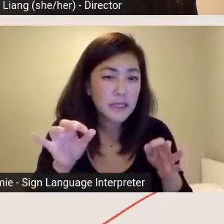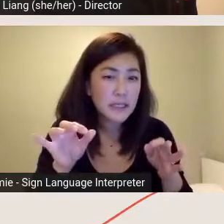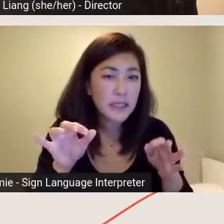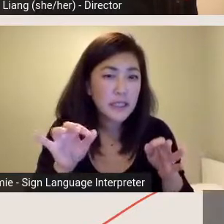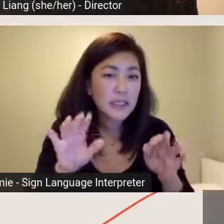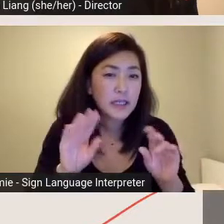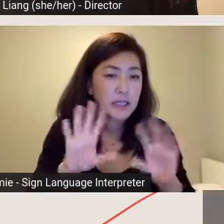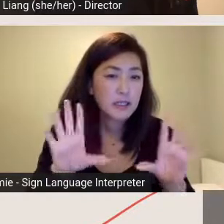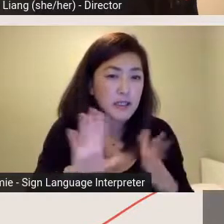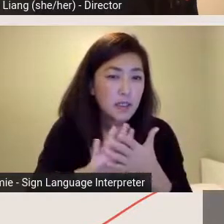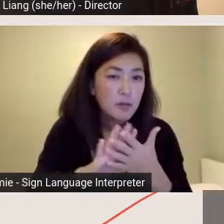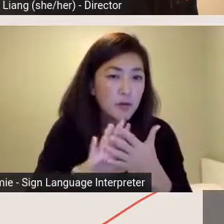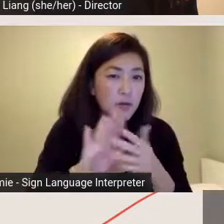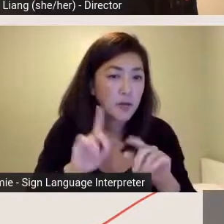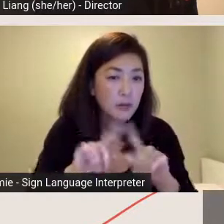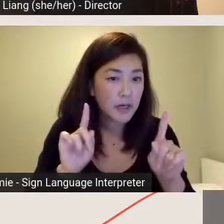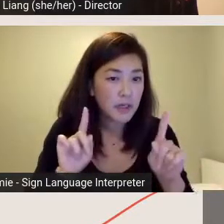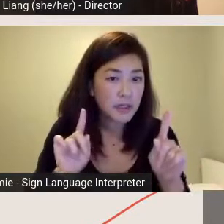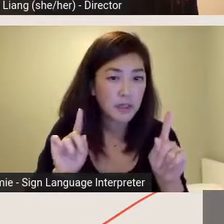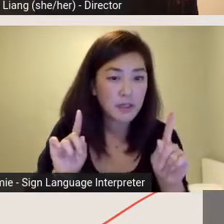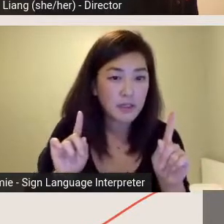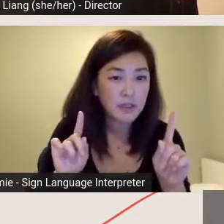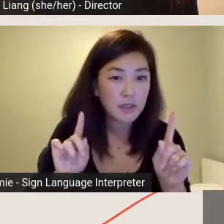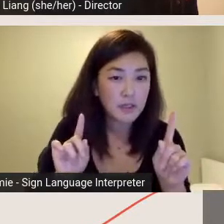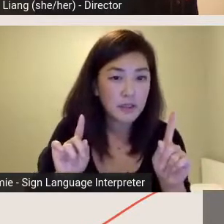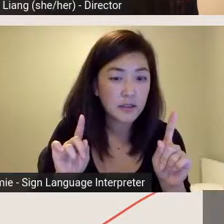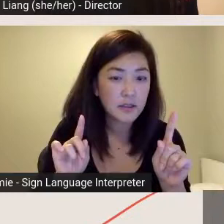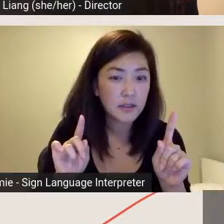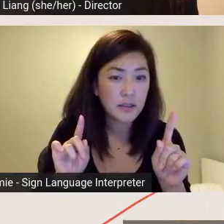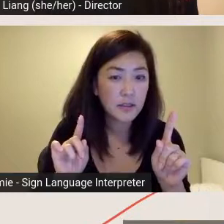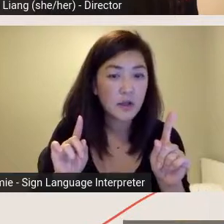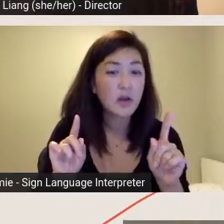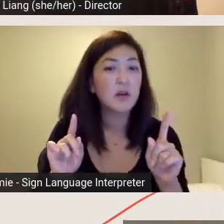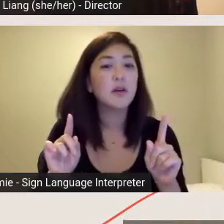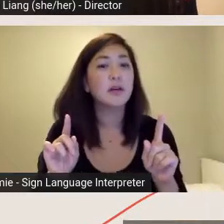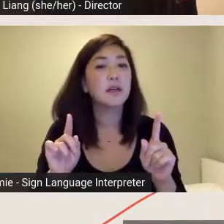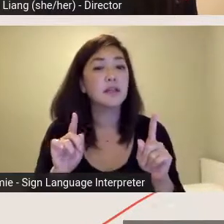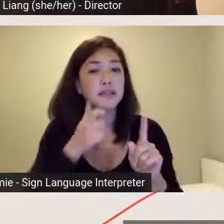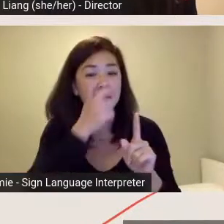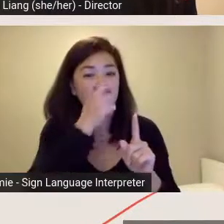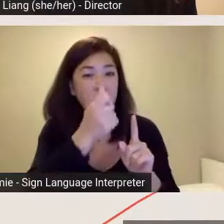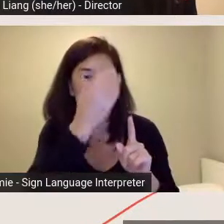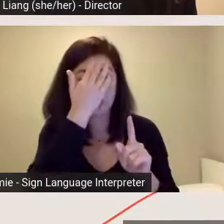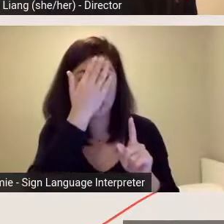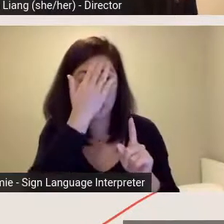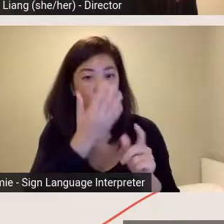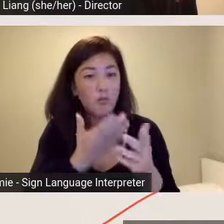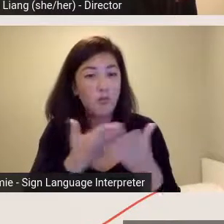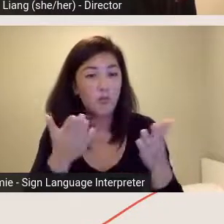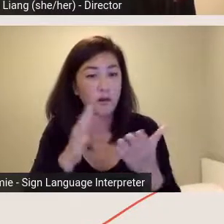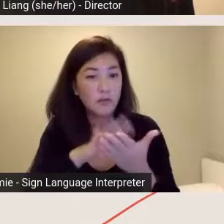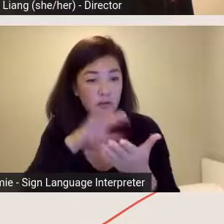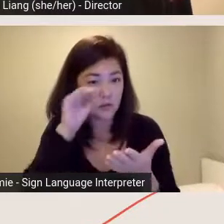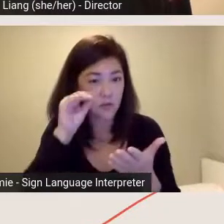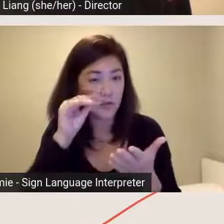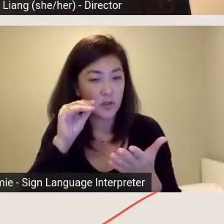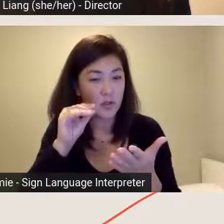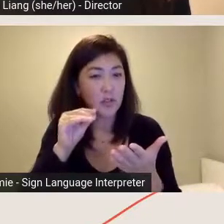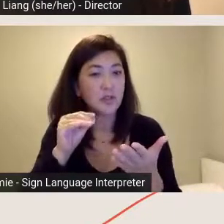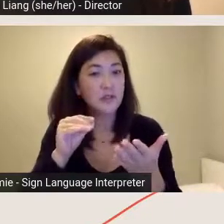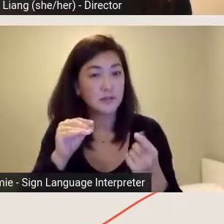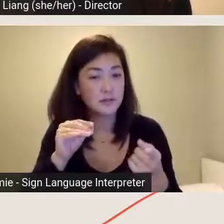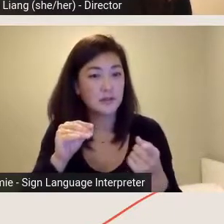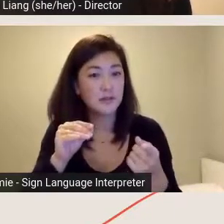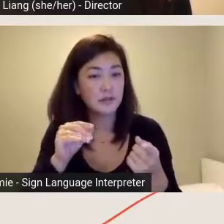is interesting for me to think about what kind of learning can come from the film and what has come since the film is made, because it's been a few